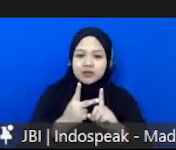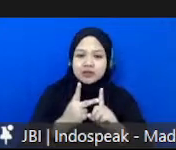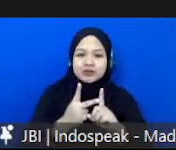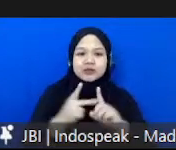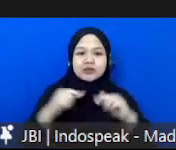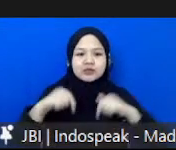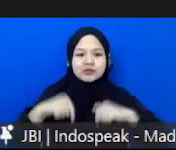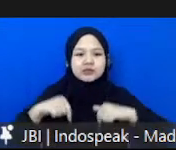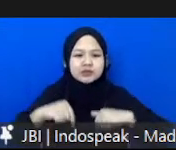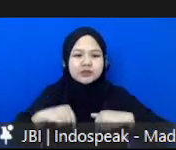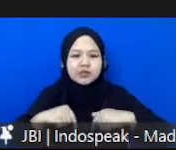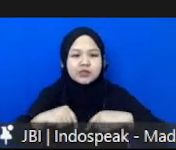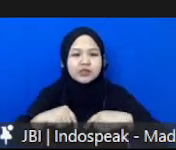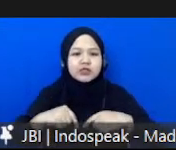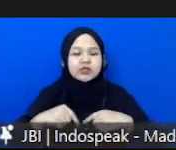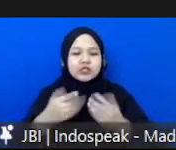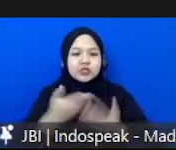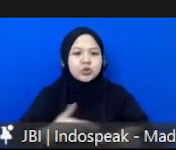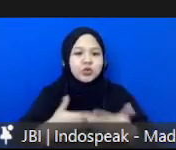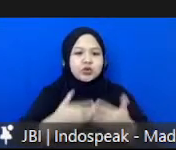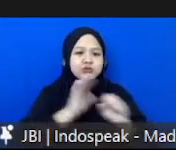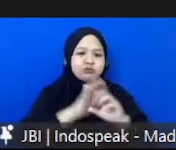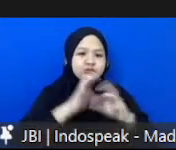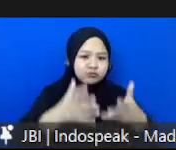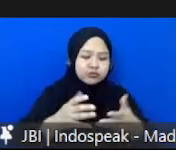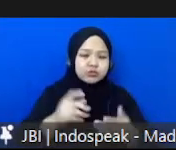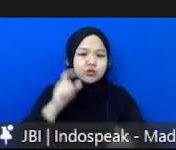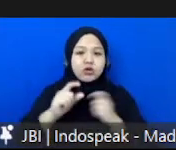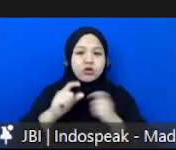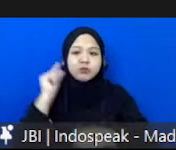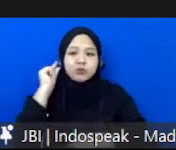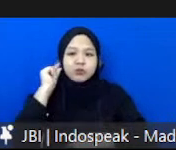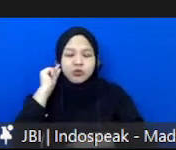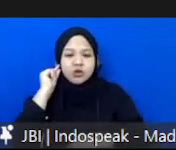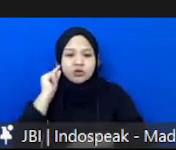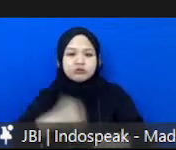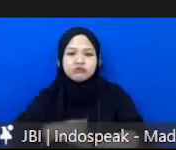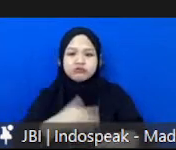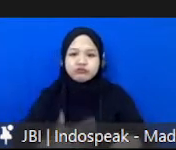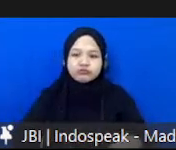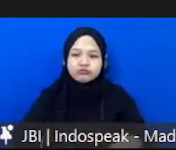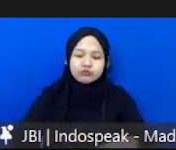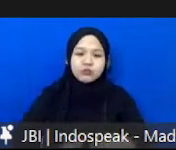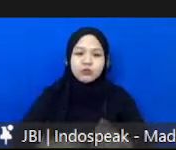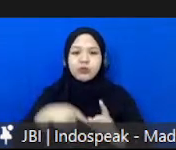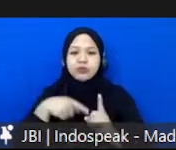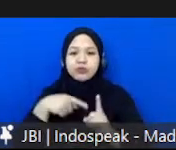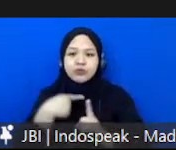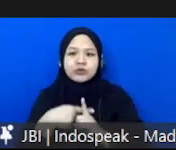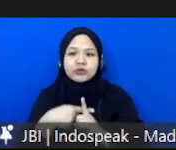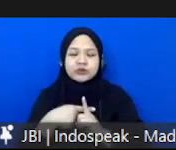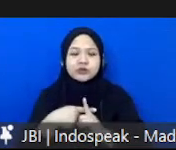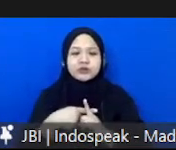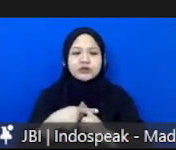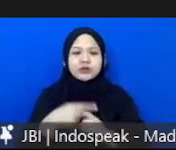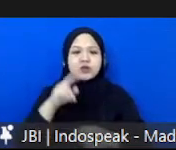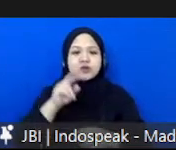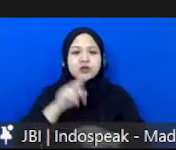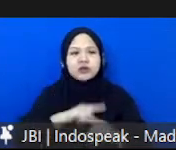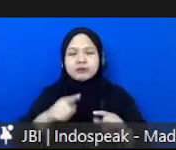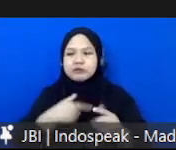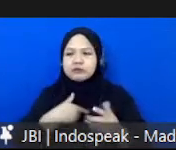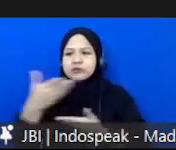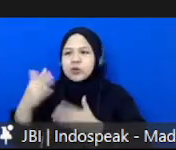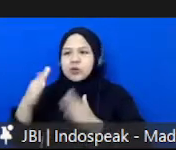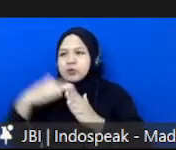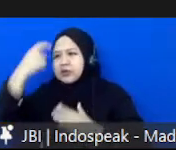news about how pregnant women who are positive have been turned down to deliver at the hospital because hospital,